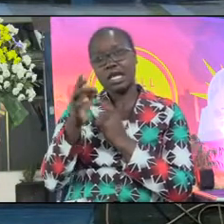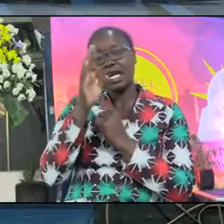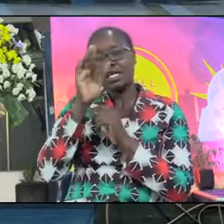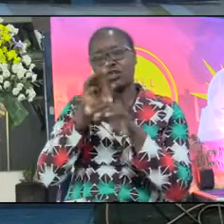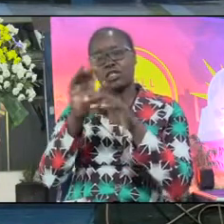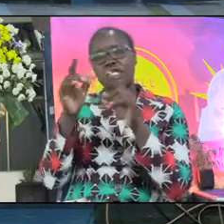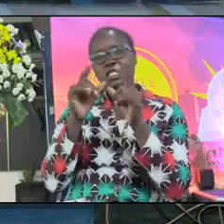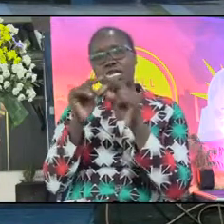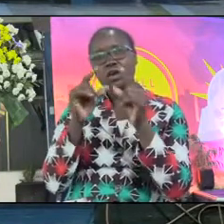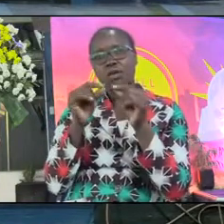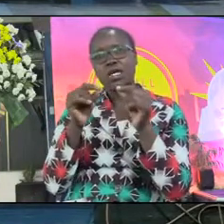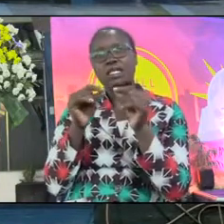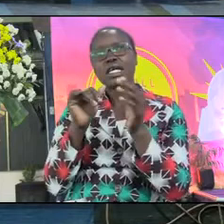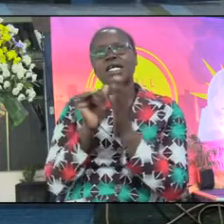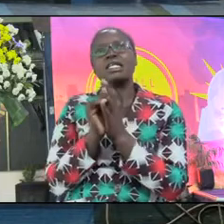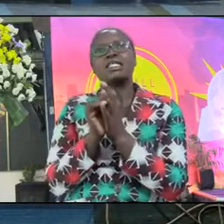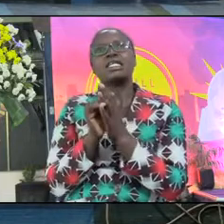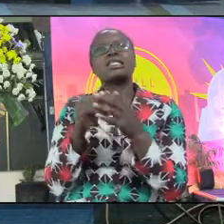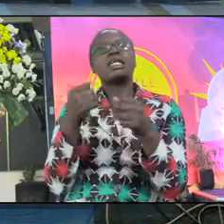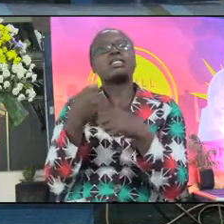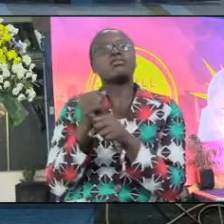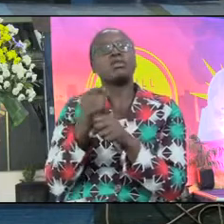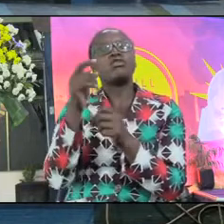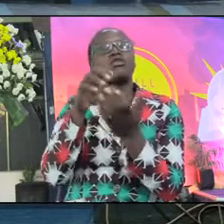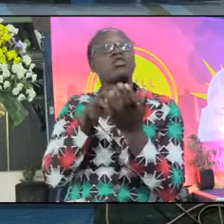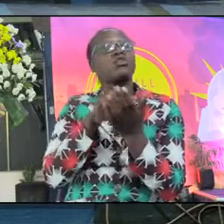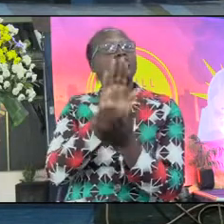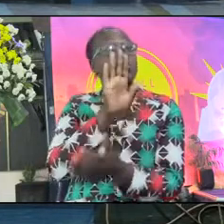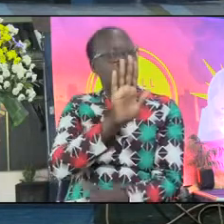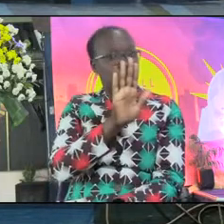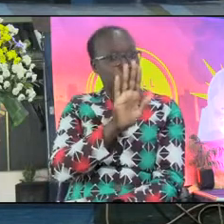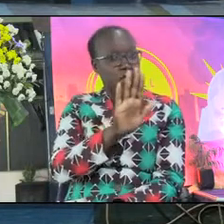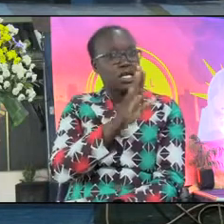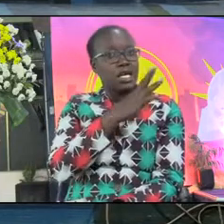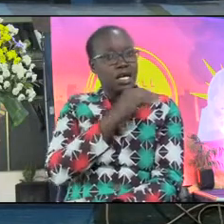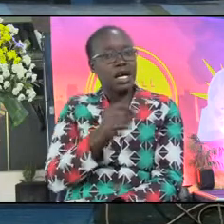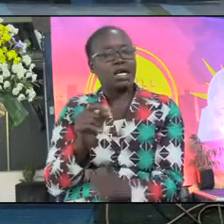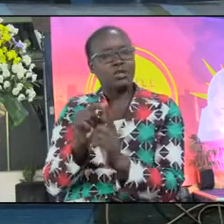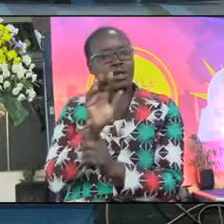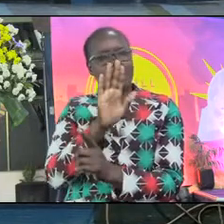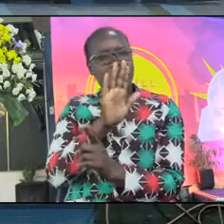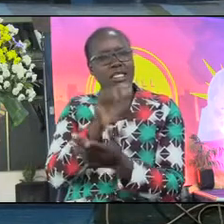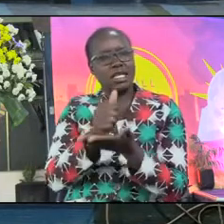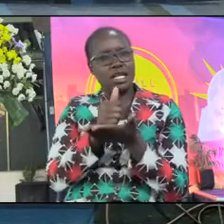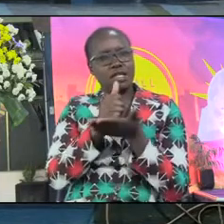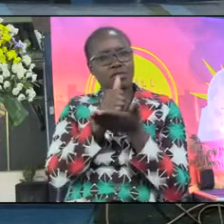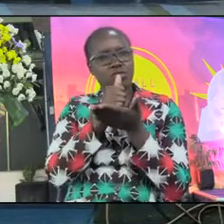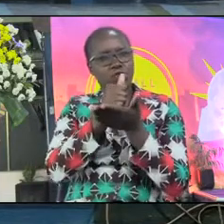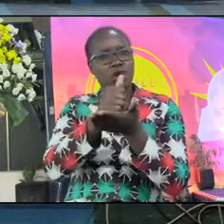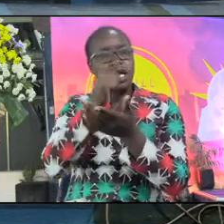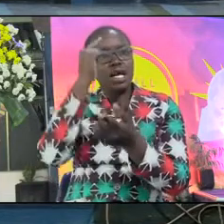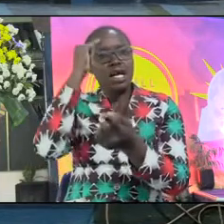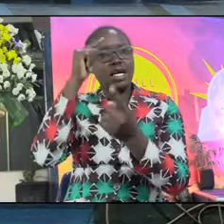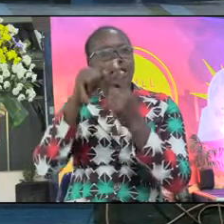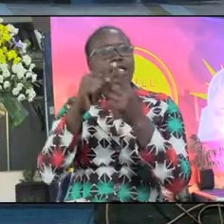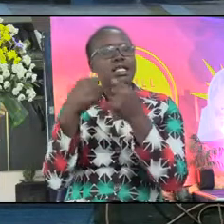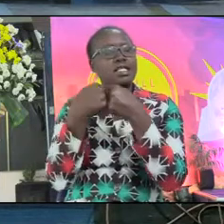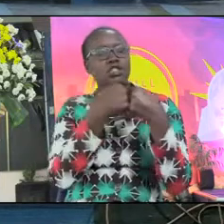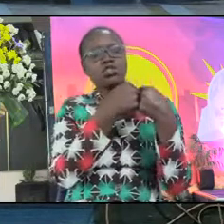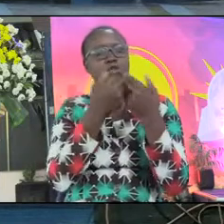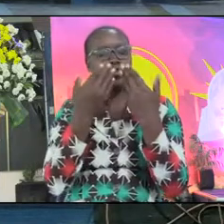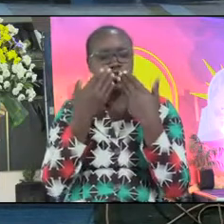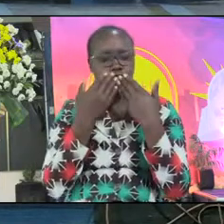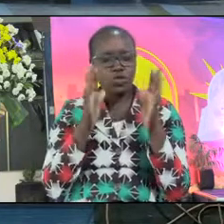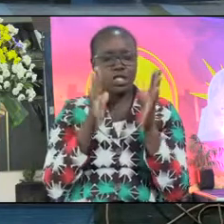sent a word that was tailor-made for your situation, and that word held you until the storm was